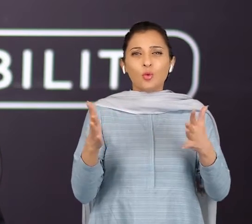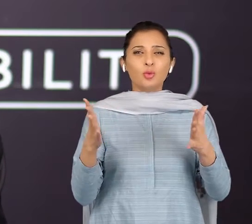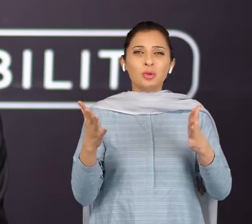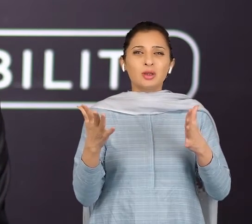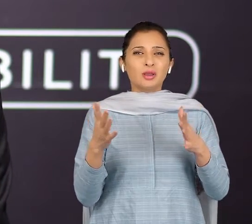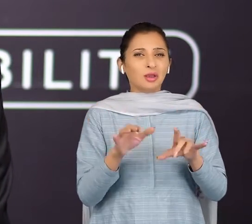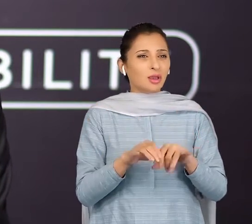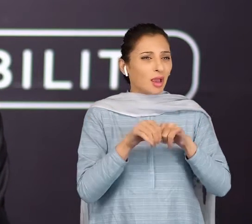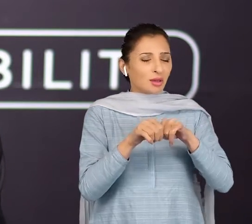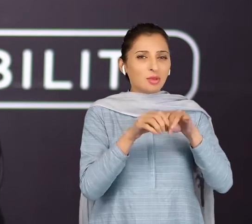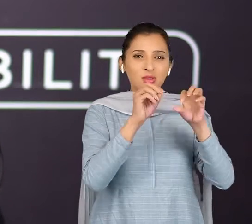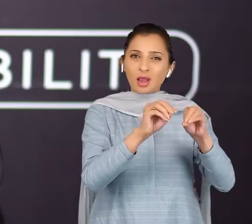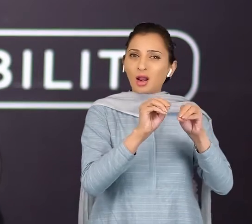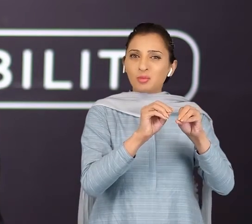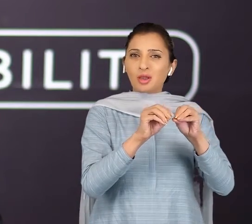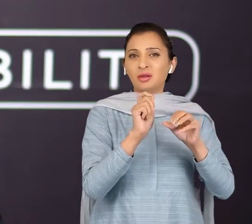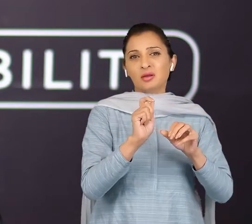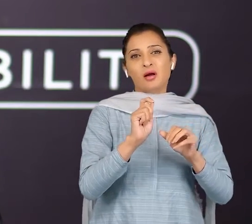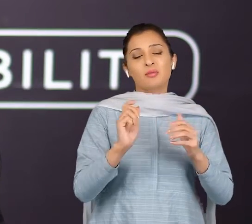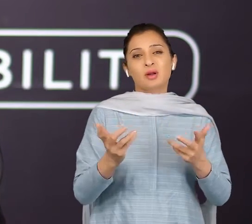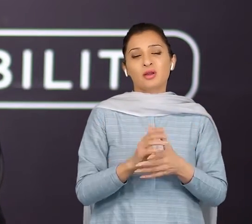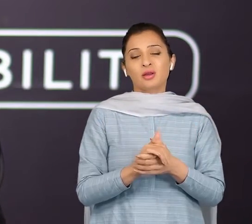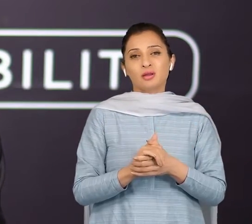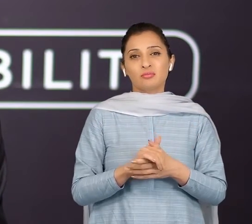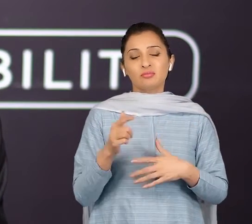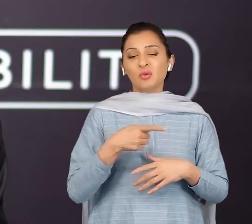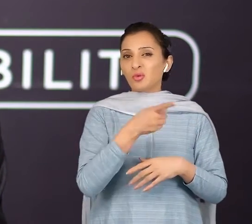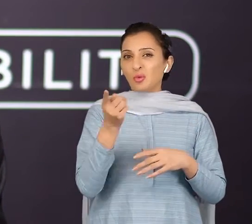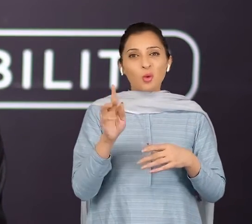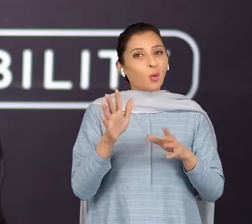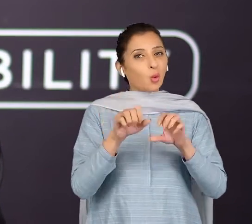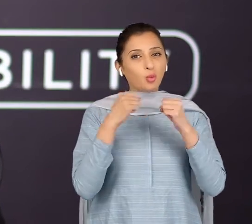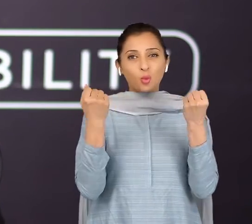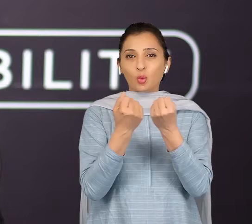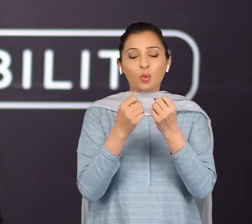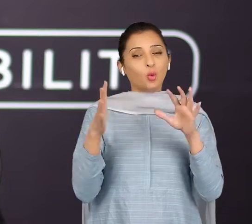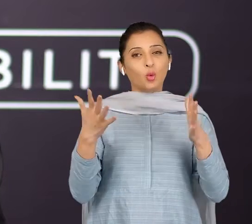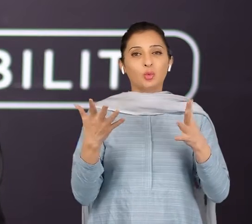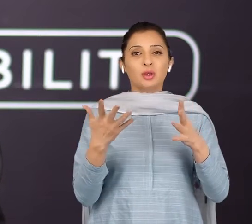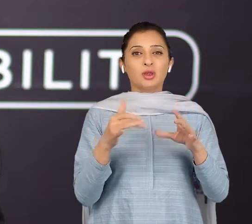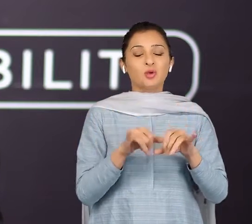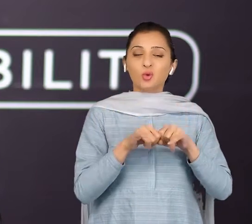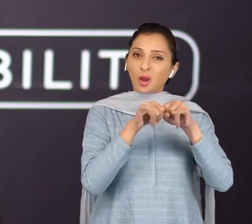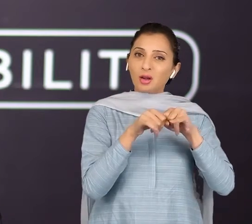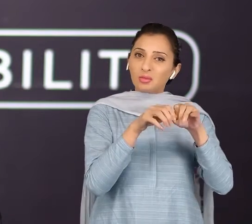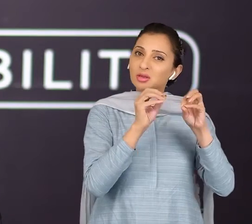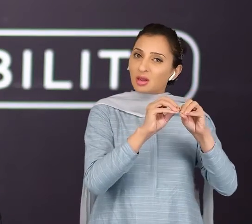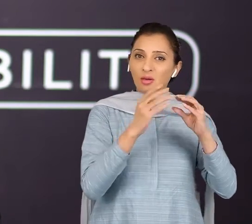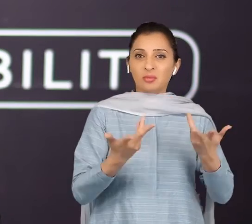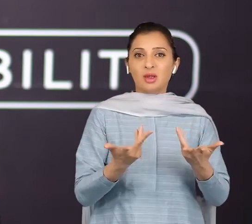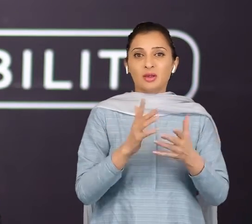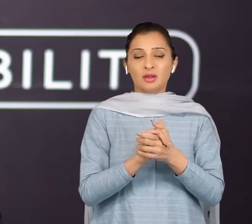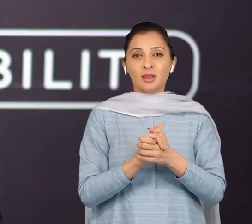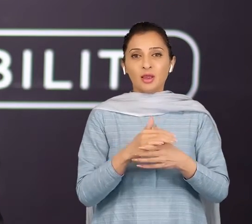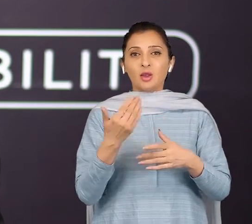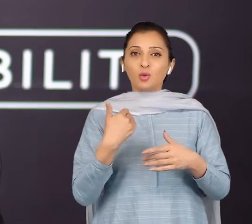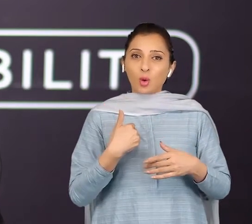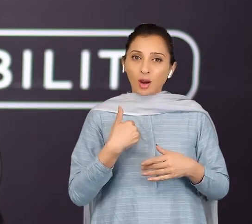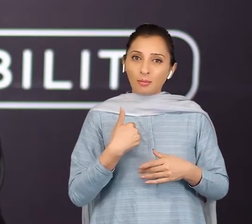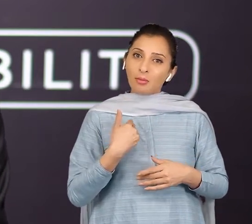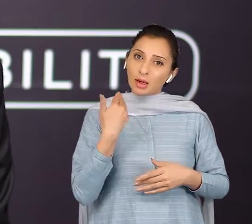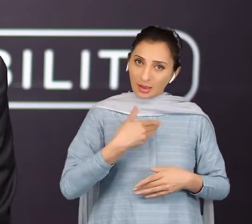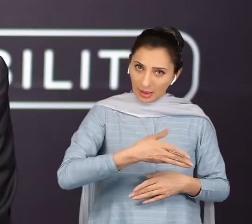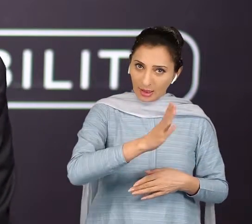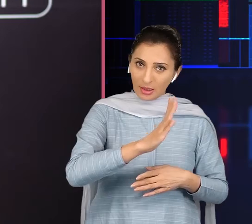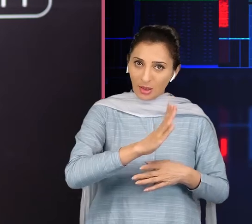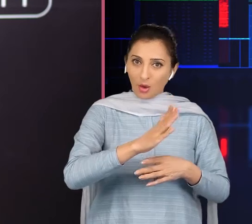doing anything for animals. There's nobody, there's no organization, there's no entity that we could have gone to for help in regards